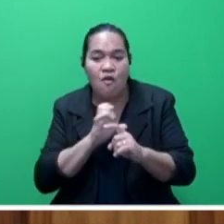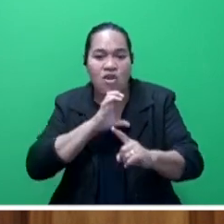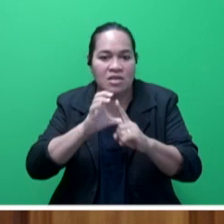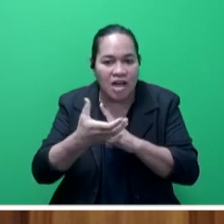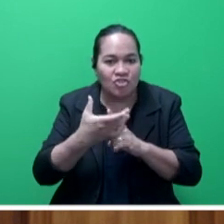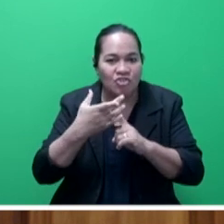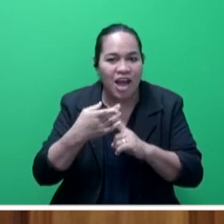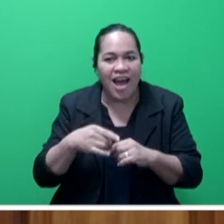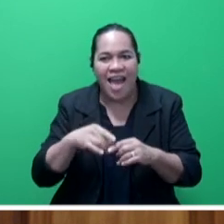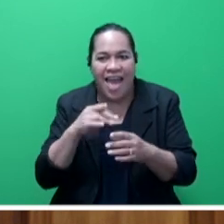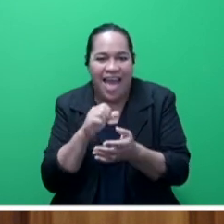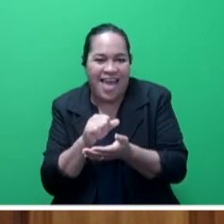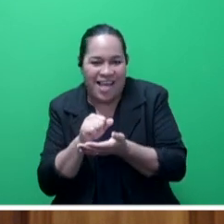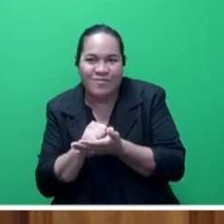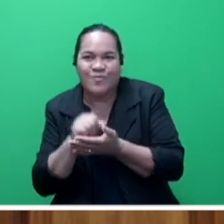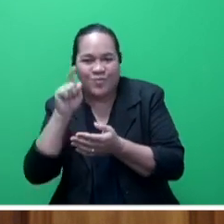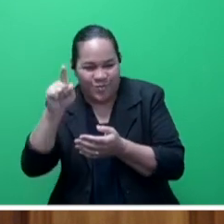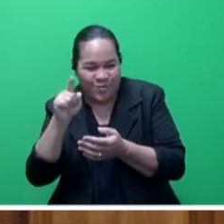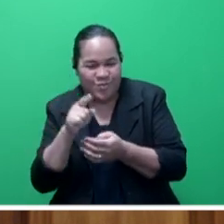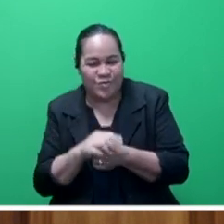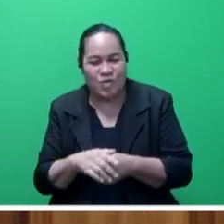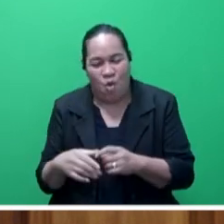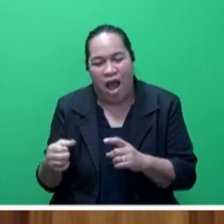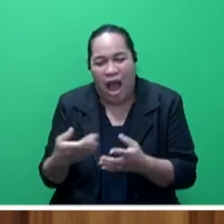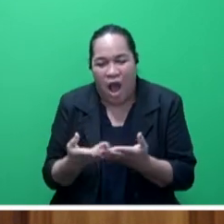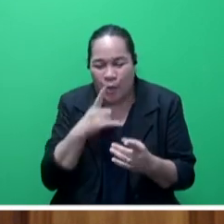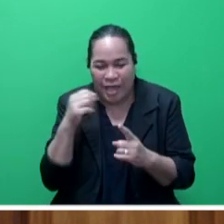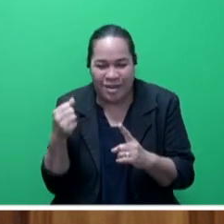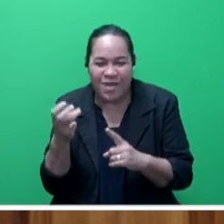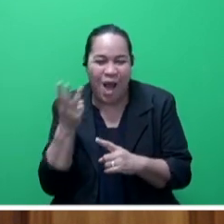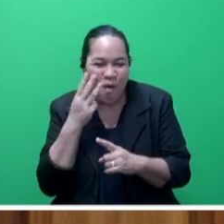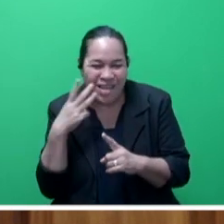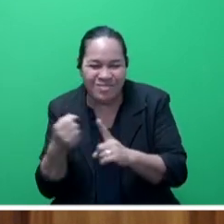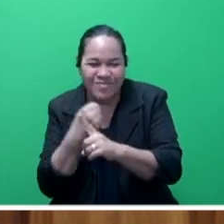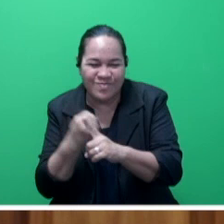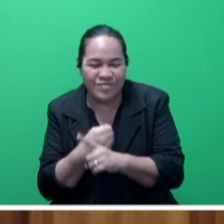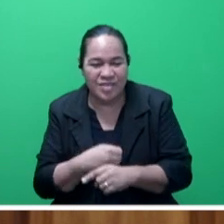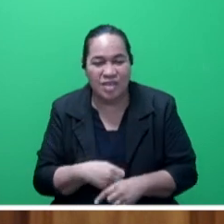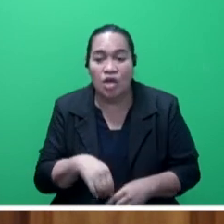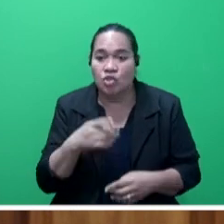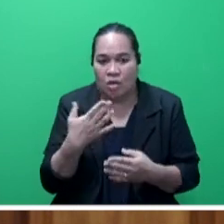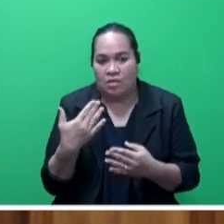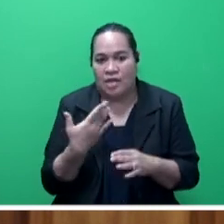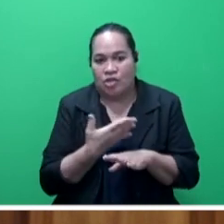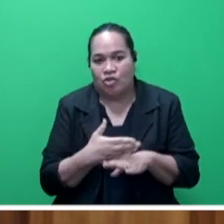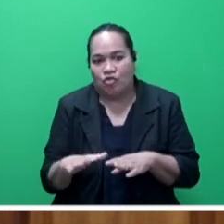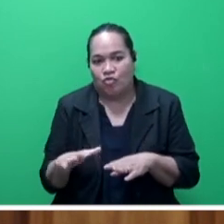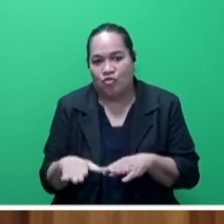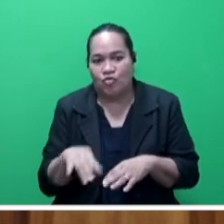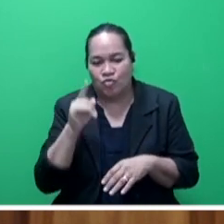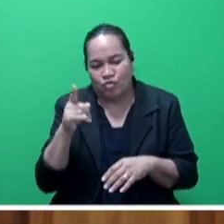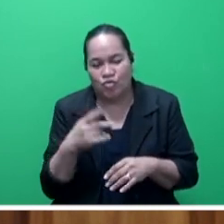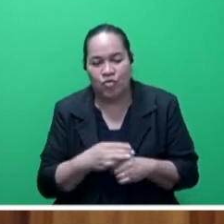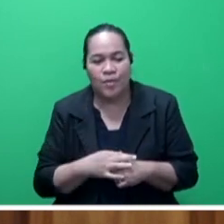heart of how we market ourselves. And this is very much aligned to Tourism Fiji's recently launched corporate plan. We're also